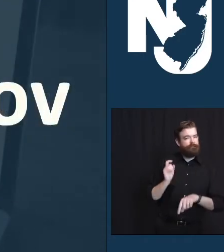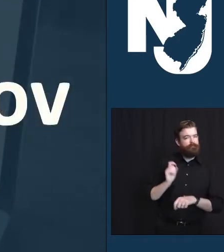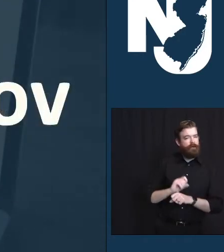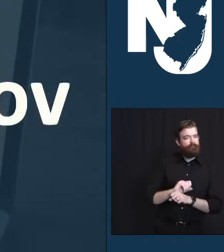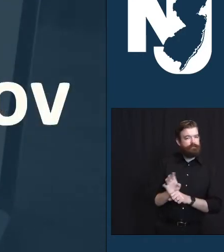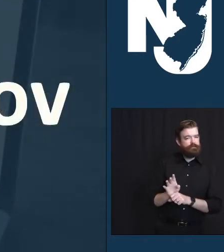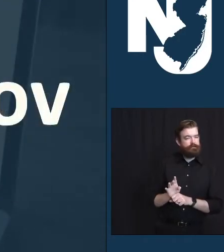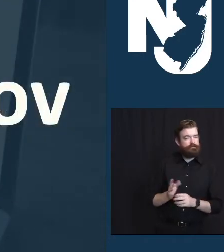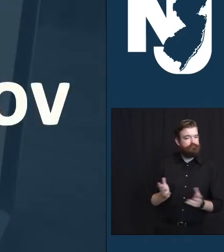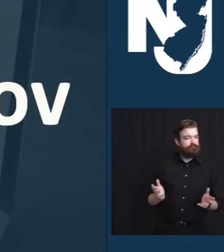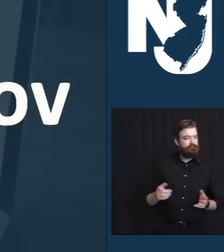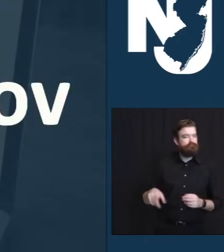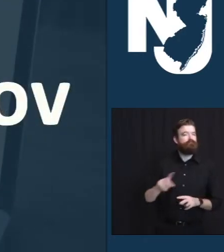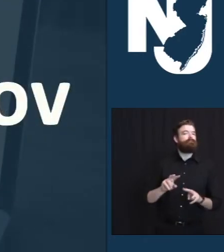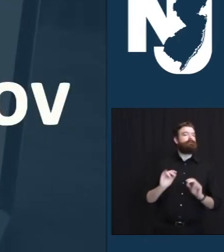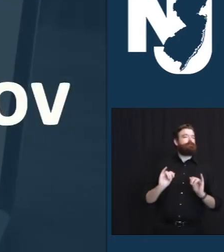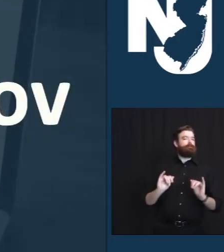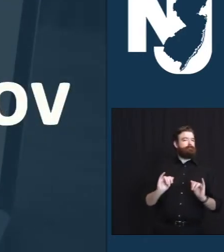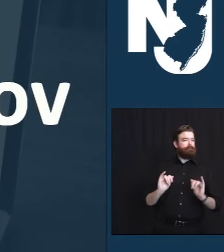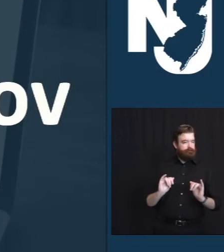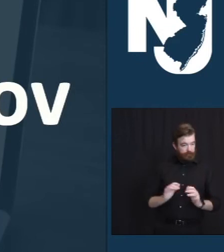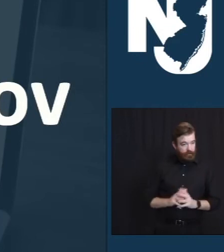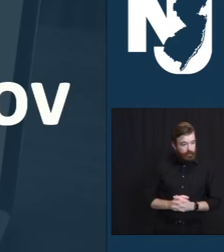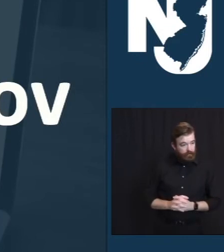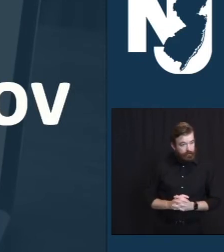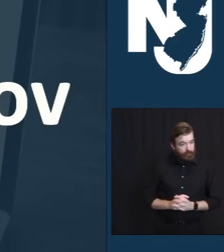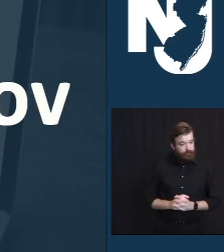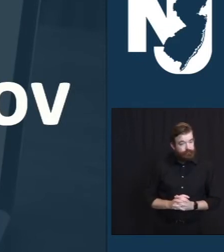hospital metrics, we have over the past several days